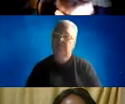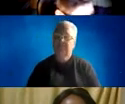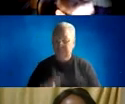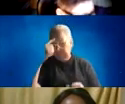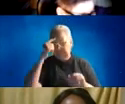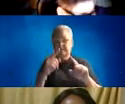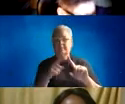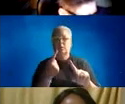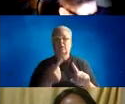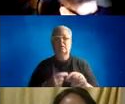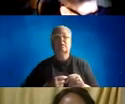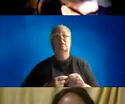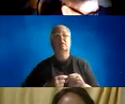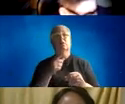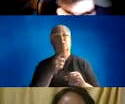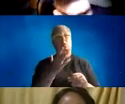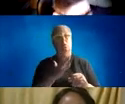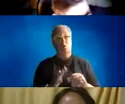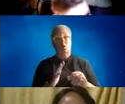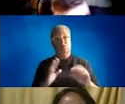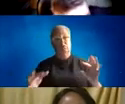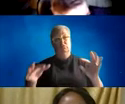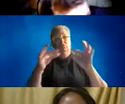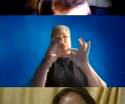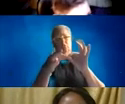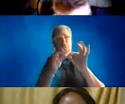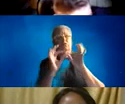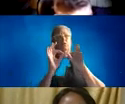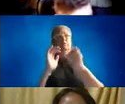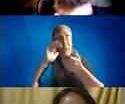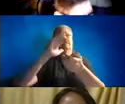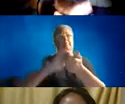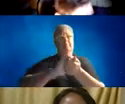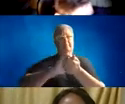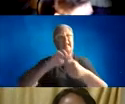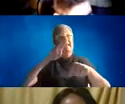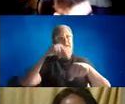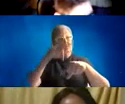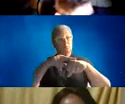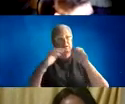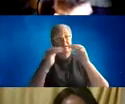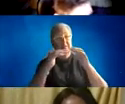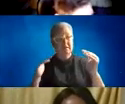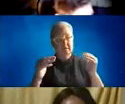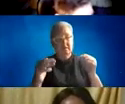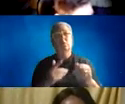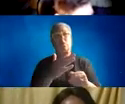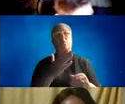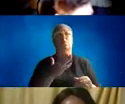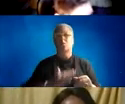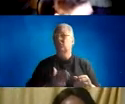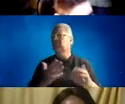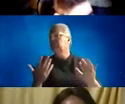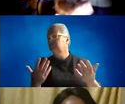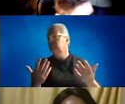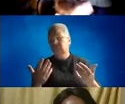to partner at a national level, then our DPOs need, one, to have a base of local